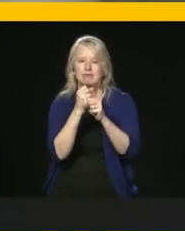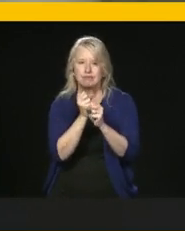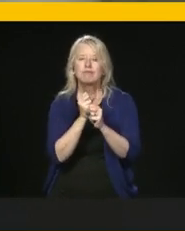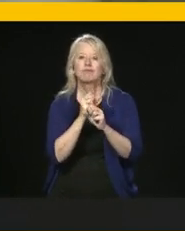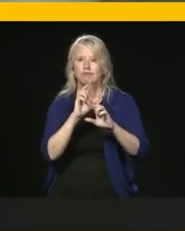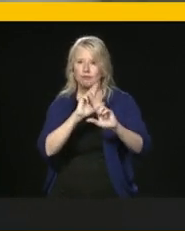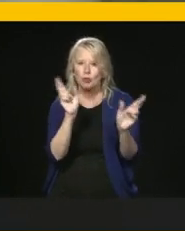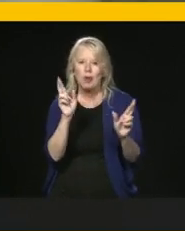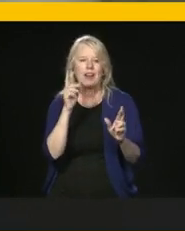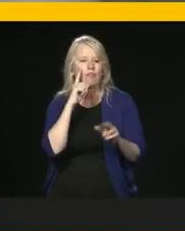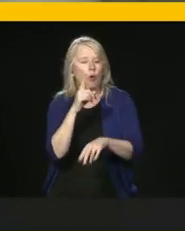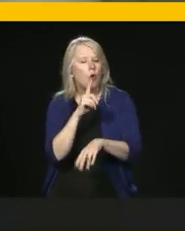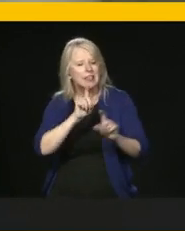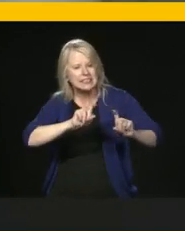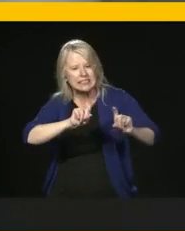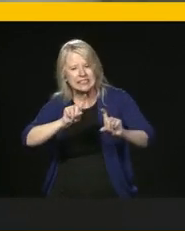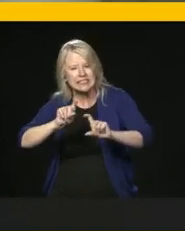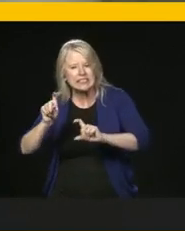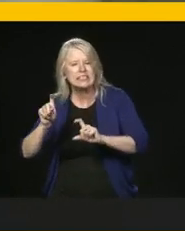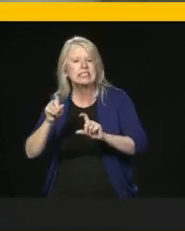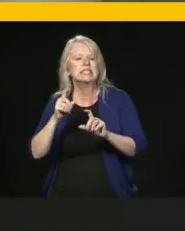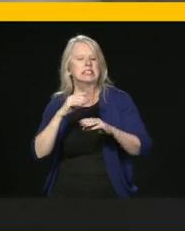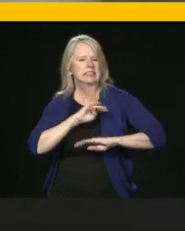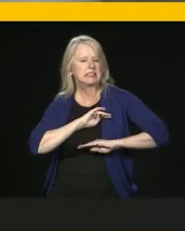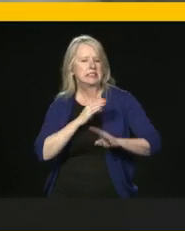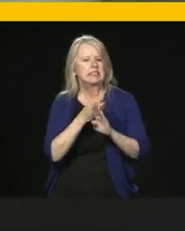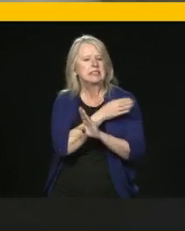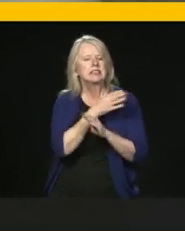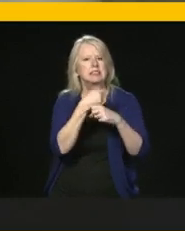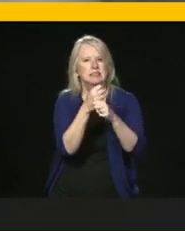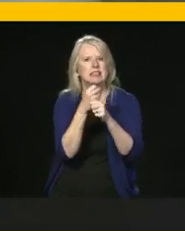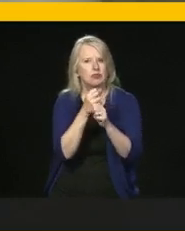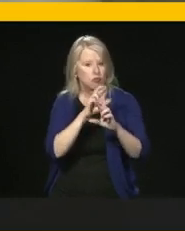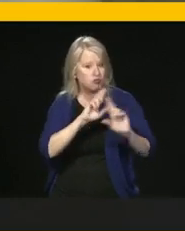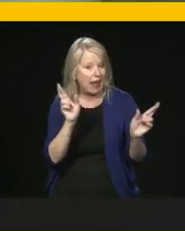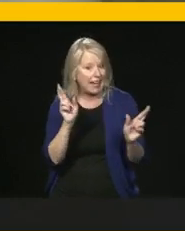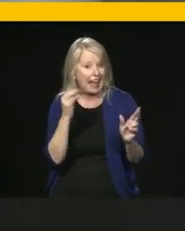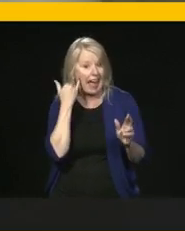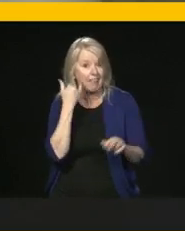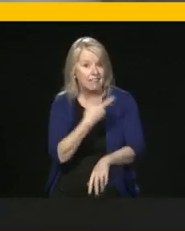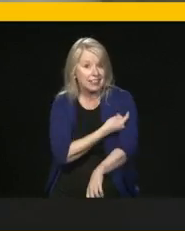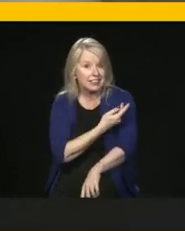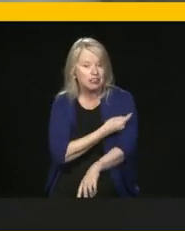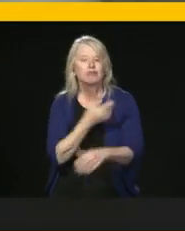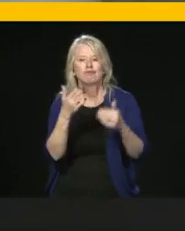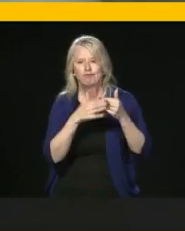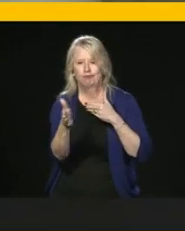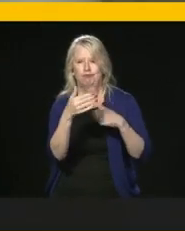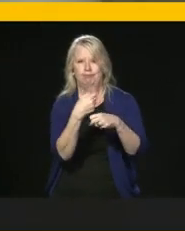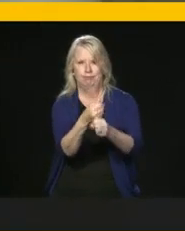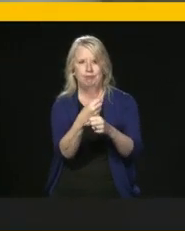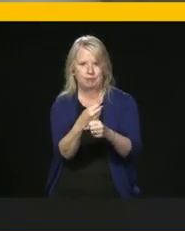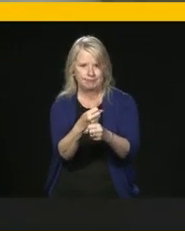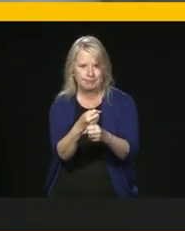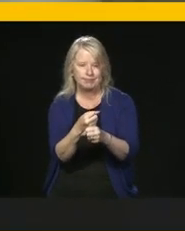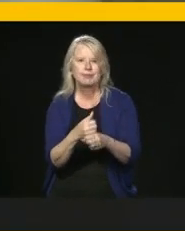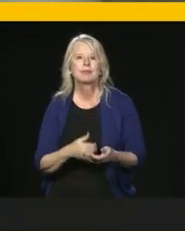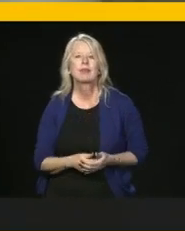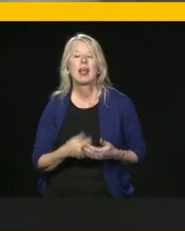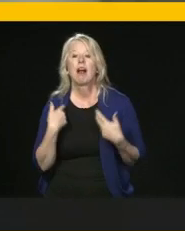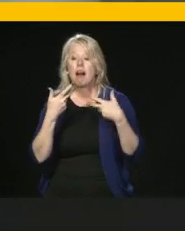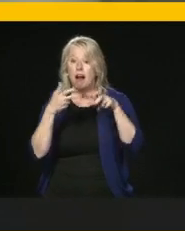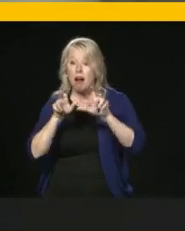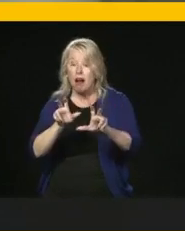production needs when a vaccine is ready. We're also investing $15 million to expand and upgrade